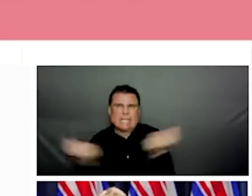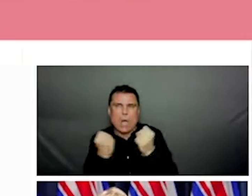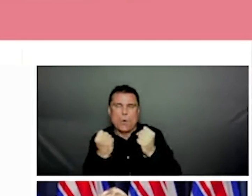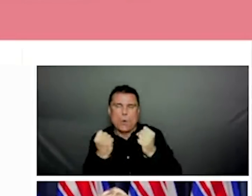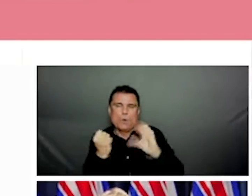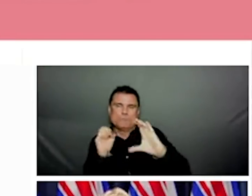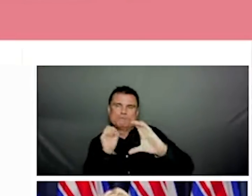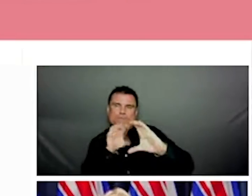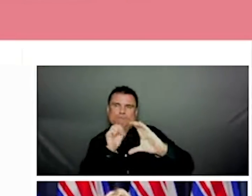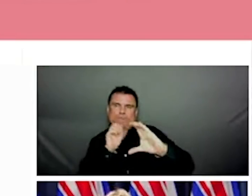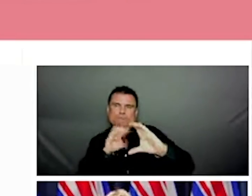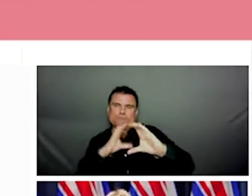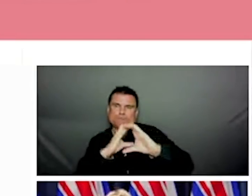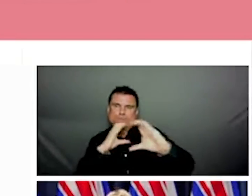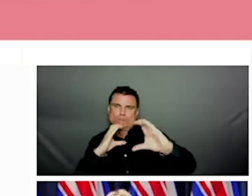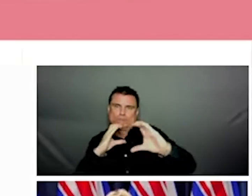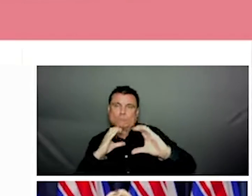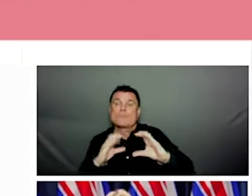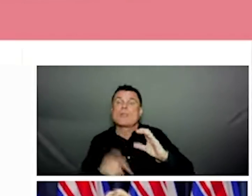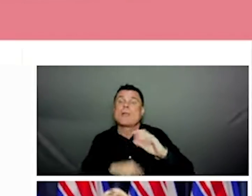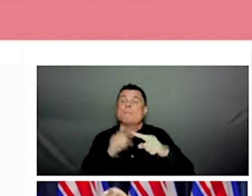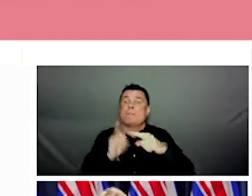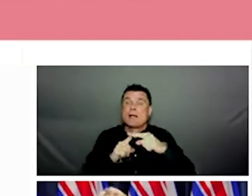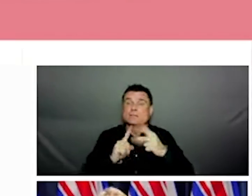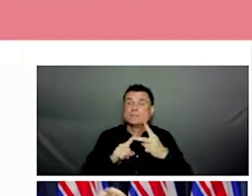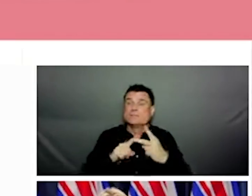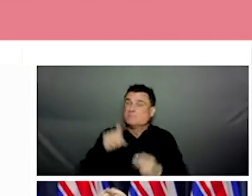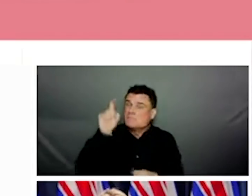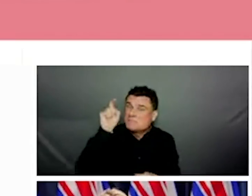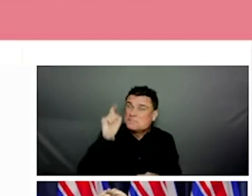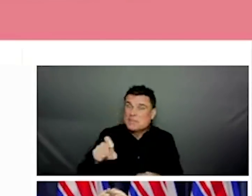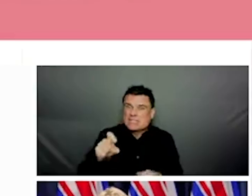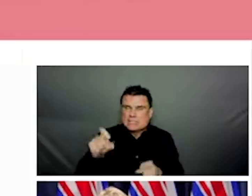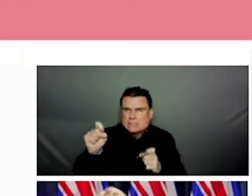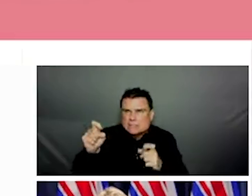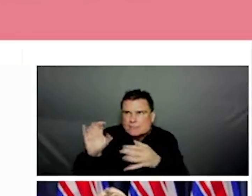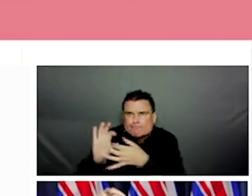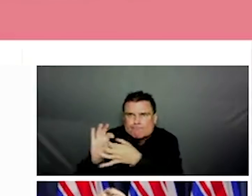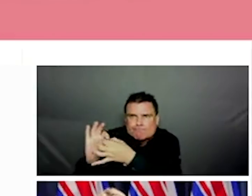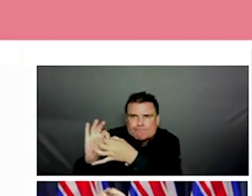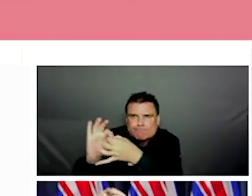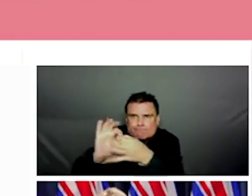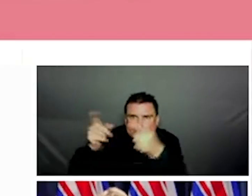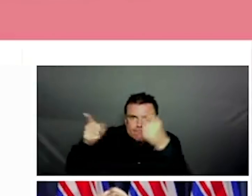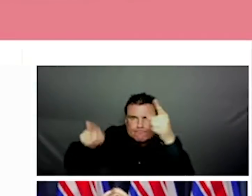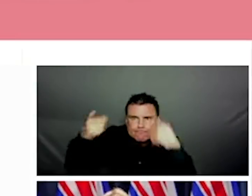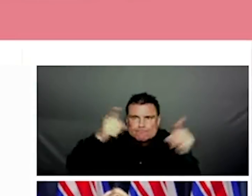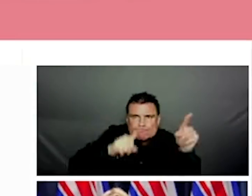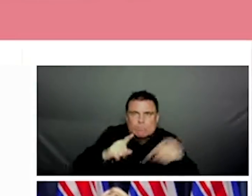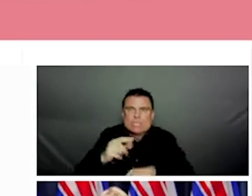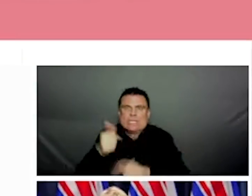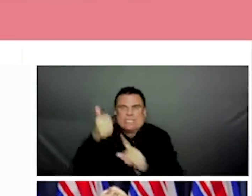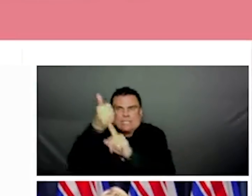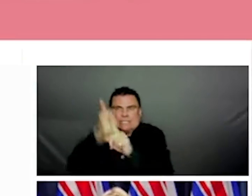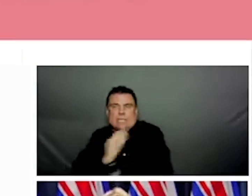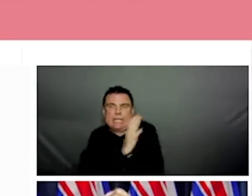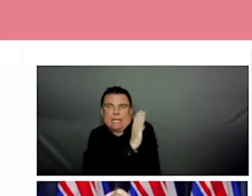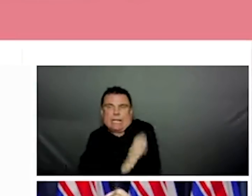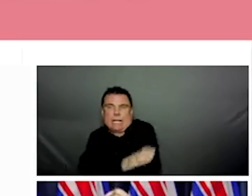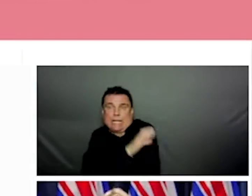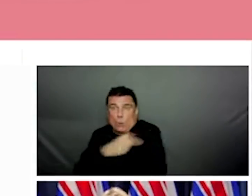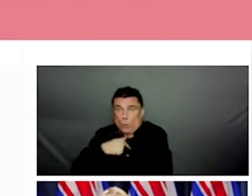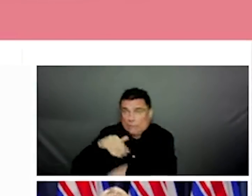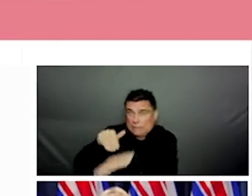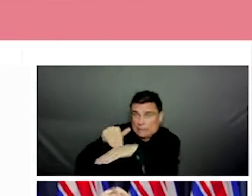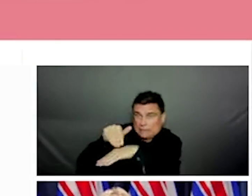clinics, making sure that immunizers understand the products, how they're reconstituted, how